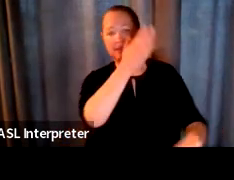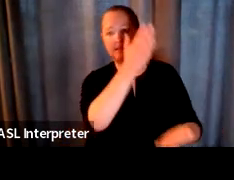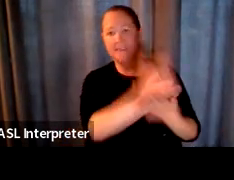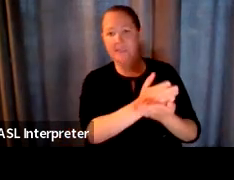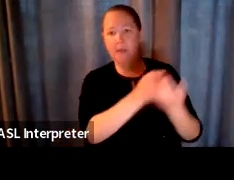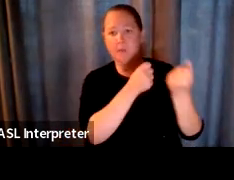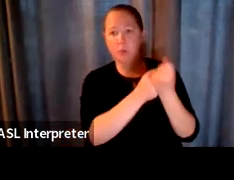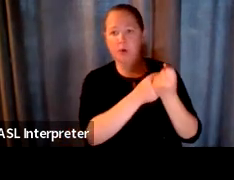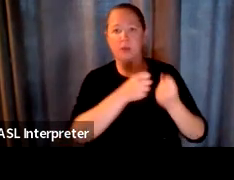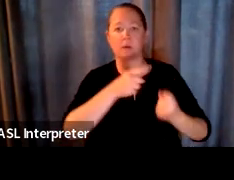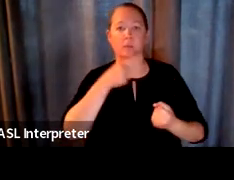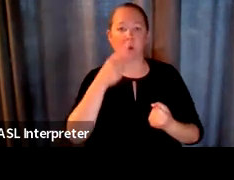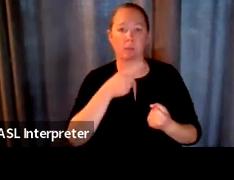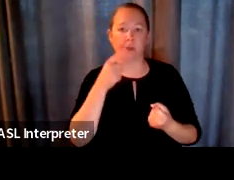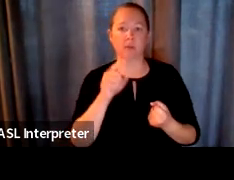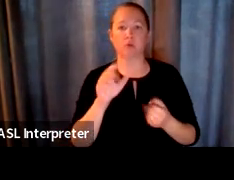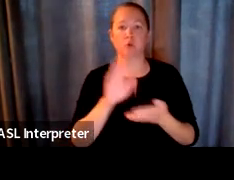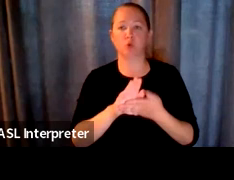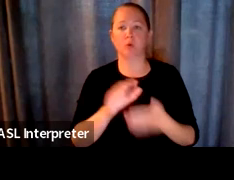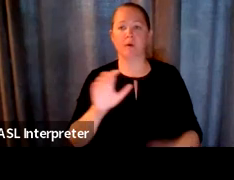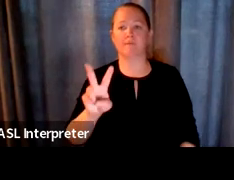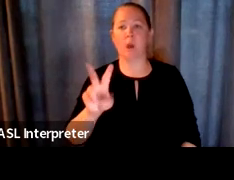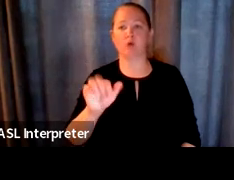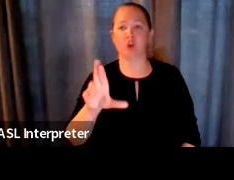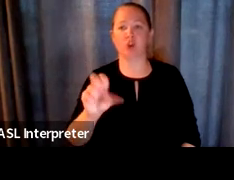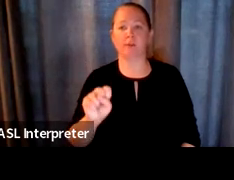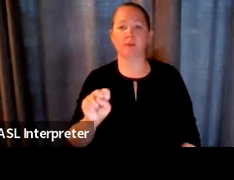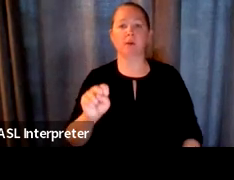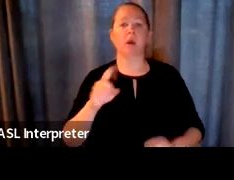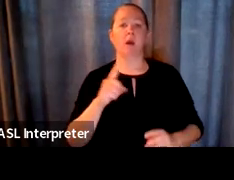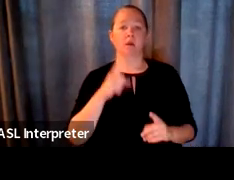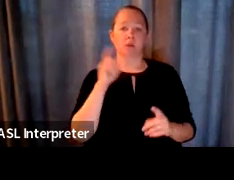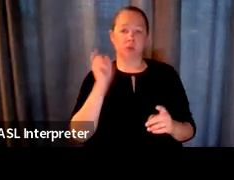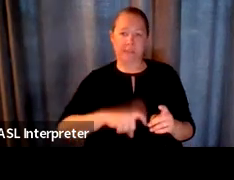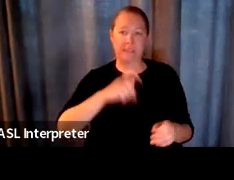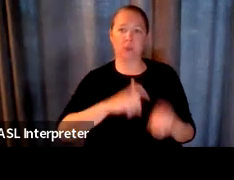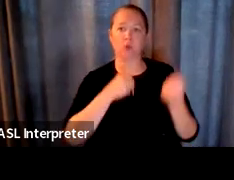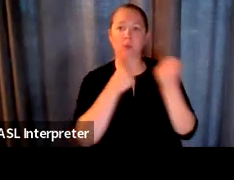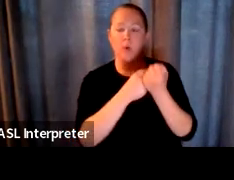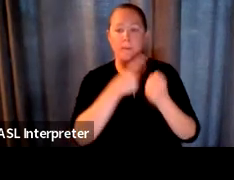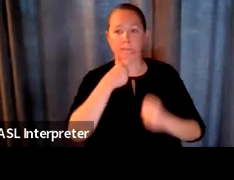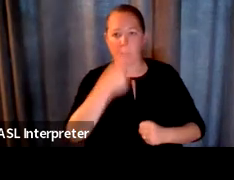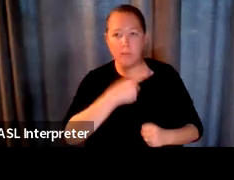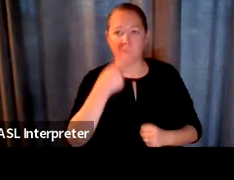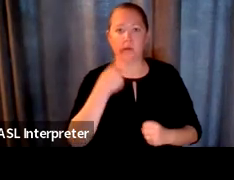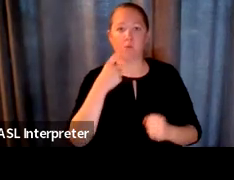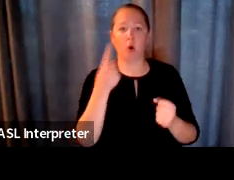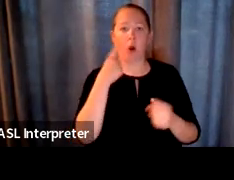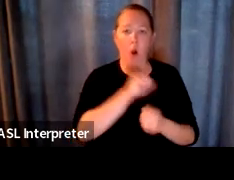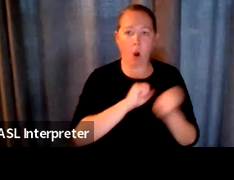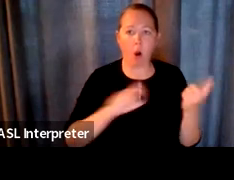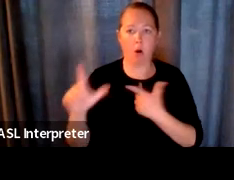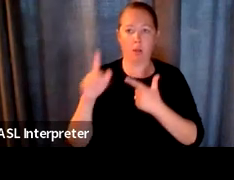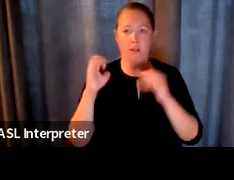fund public education, which has to serve people of all backgrounds, all abilities, and all beliefs. And